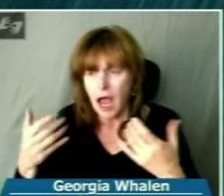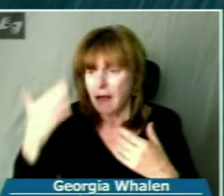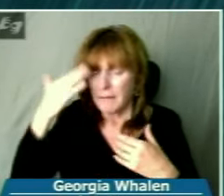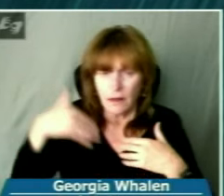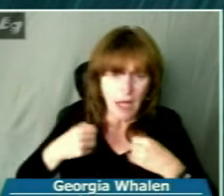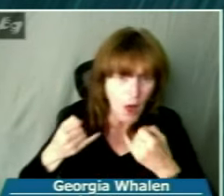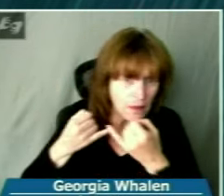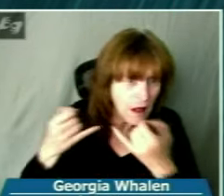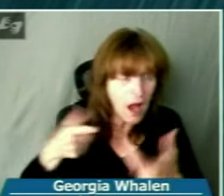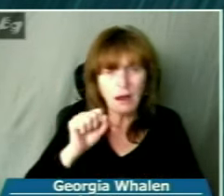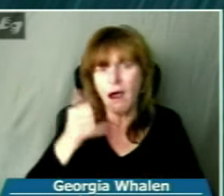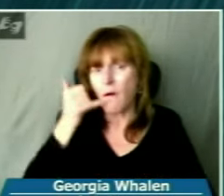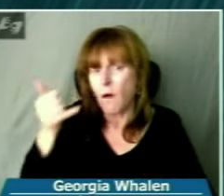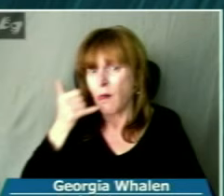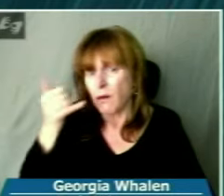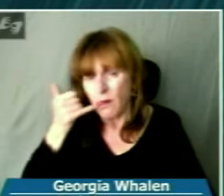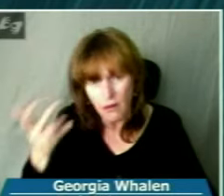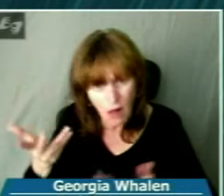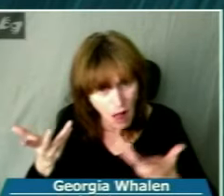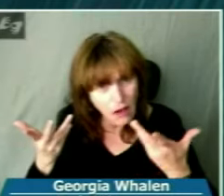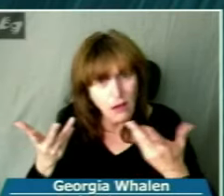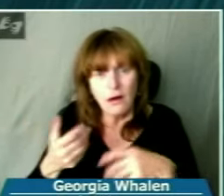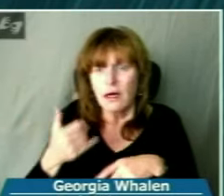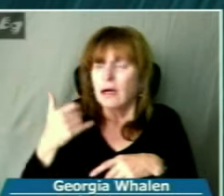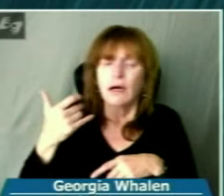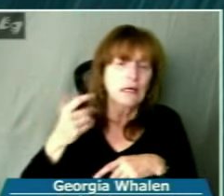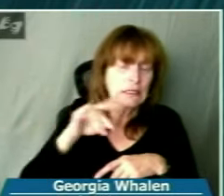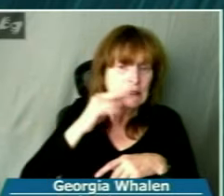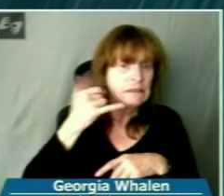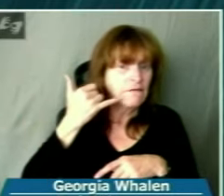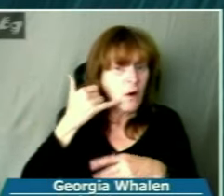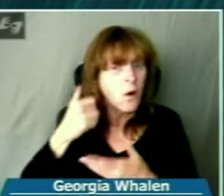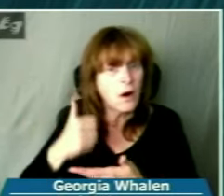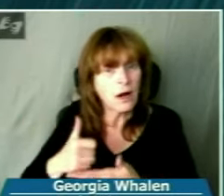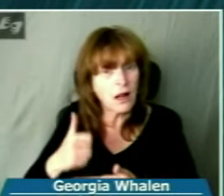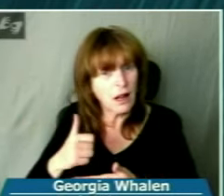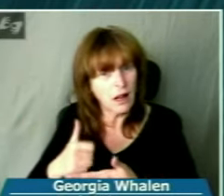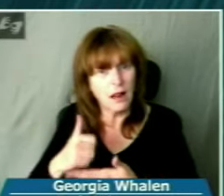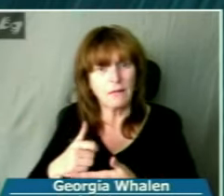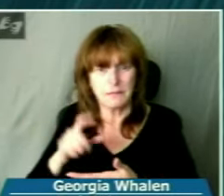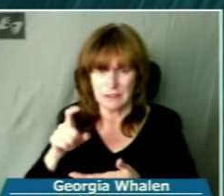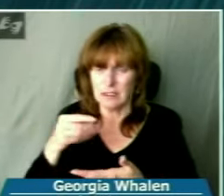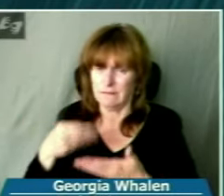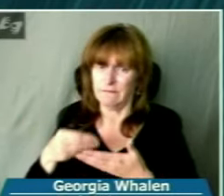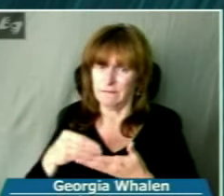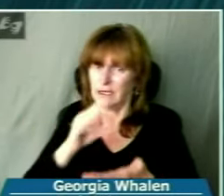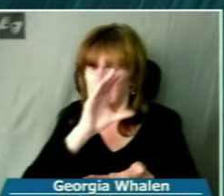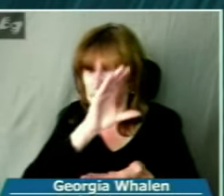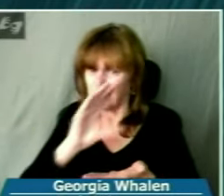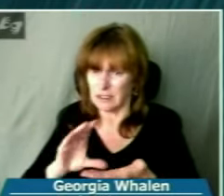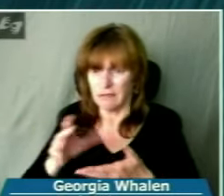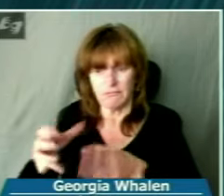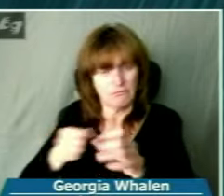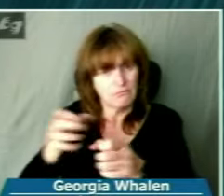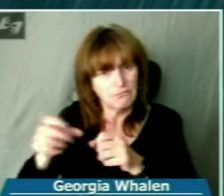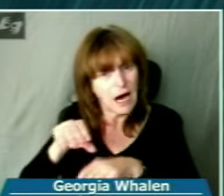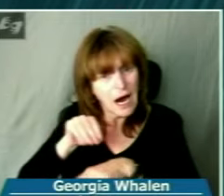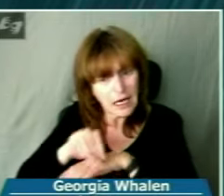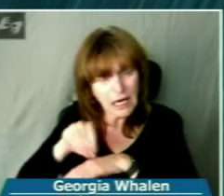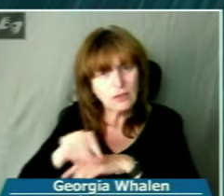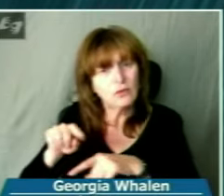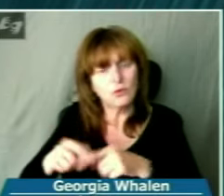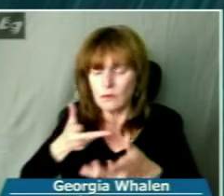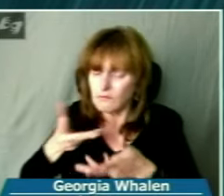And this is an organization that also needs to have assistance to be able to help people with mental health supports during this difficult time. So they're